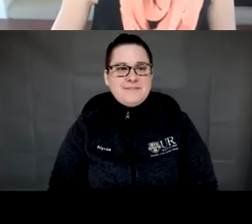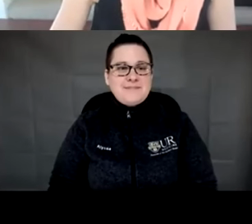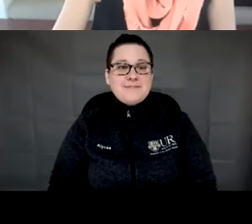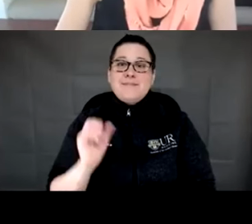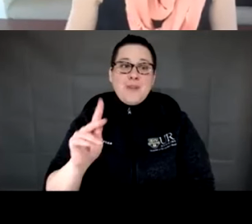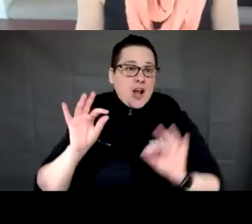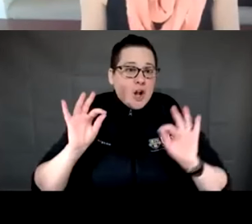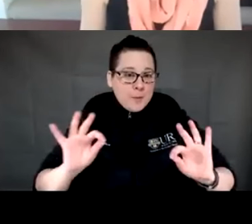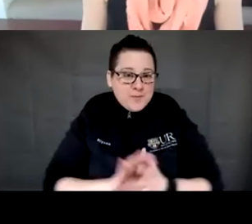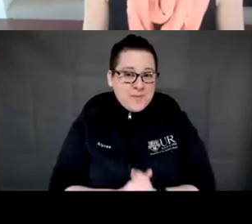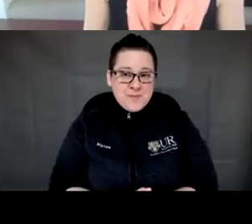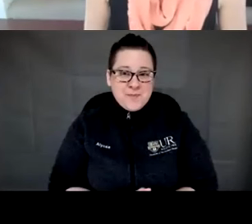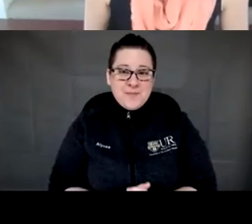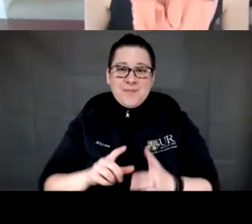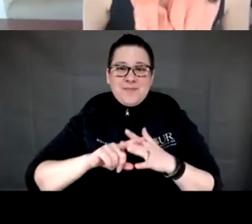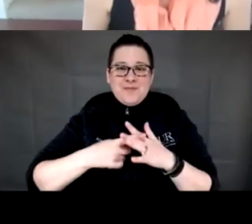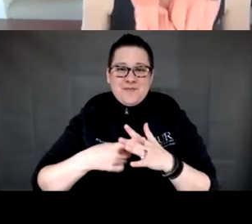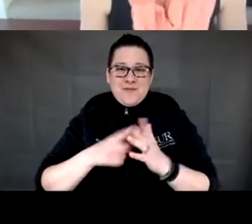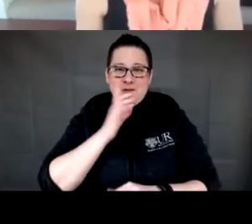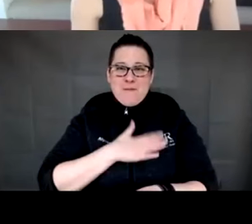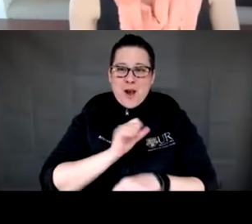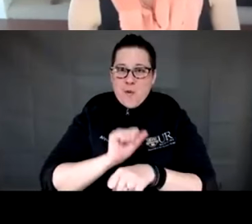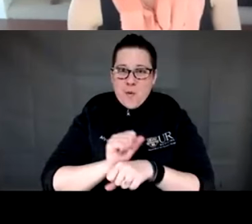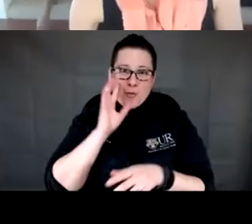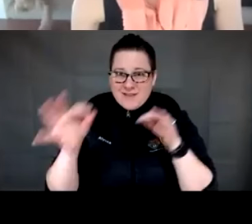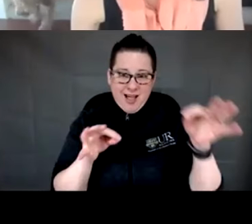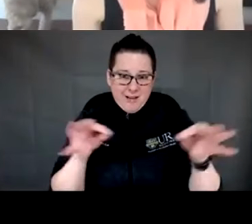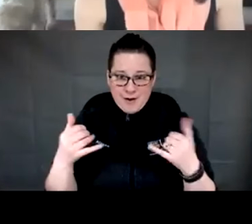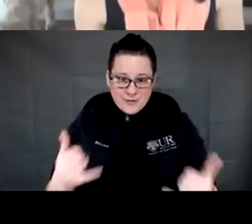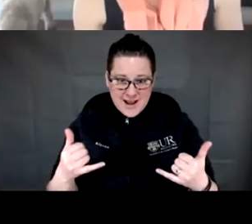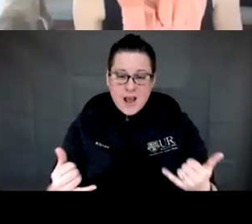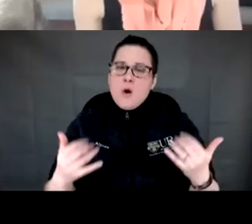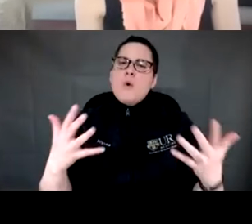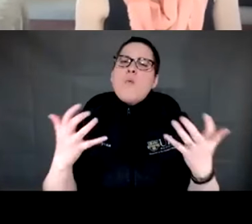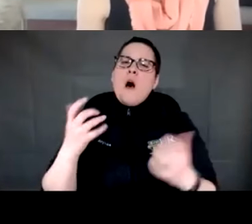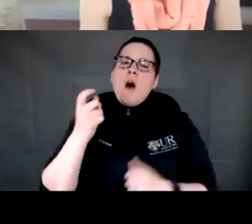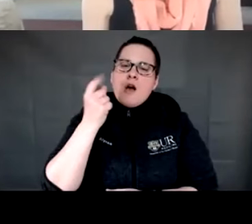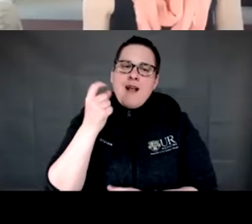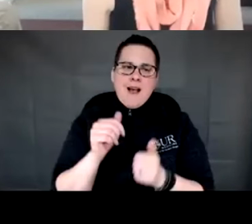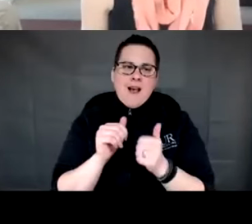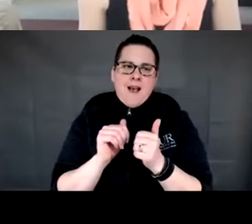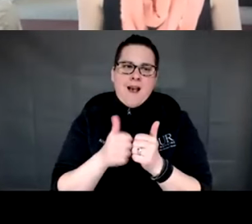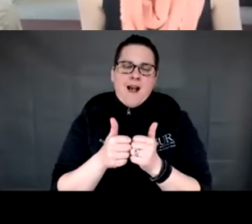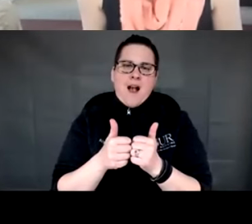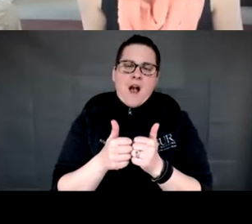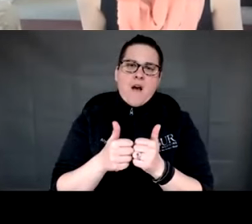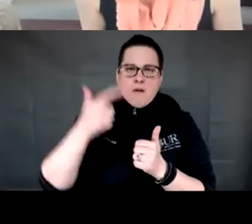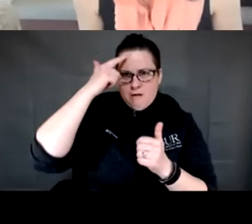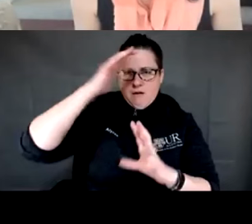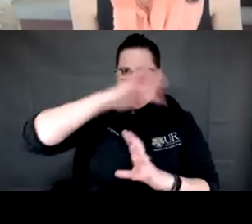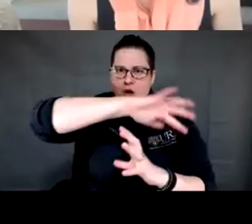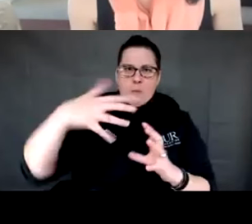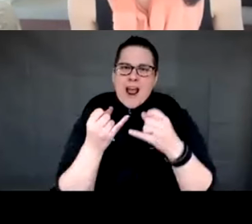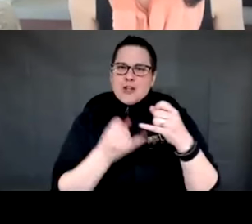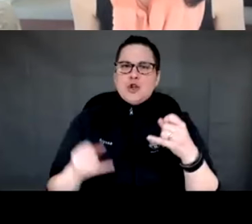Okay, good. So the starting point for the work that I'm going to tell you about today is that we wanted to understand how widespread brain circuits support